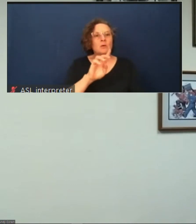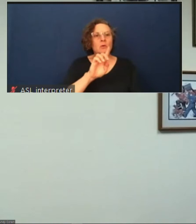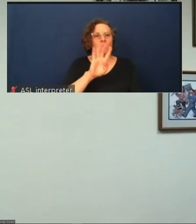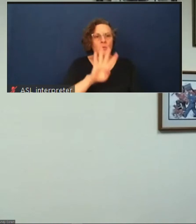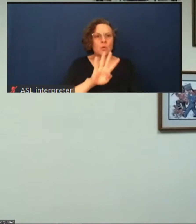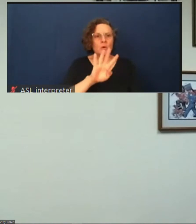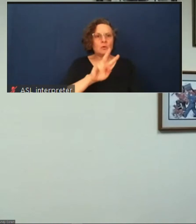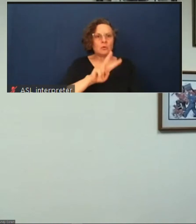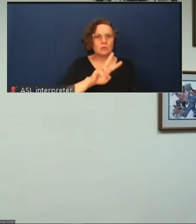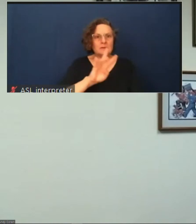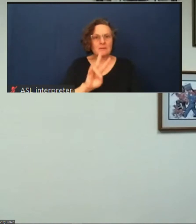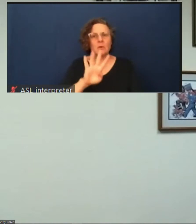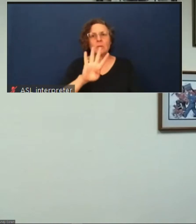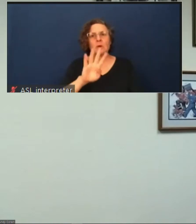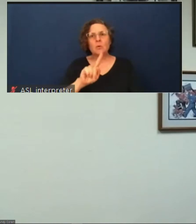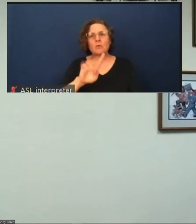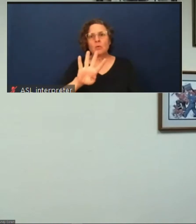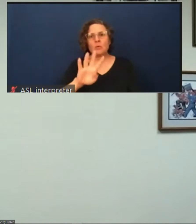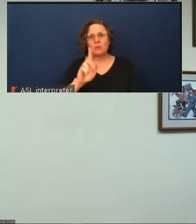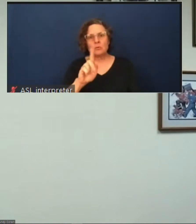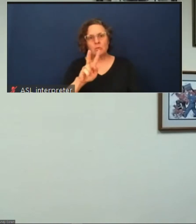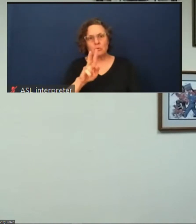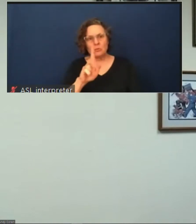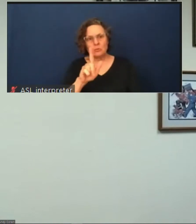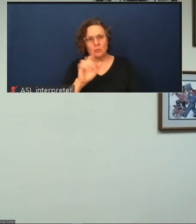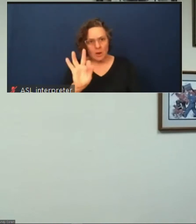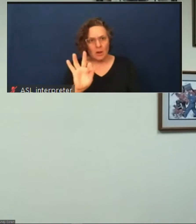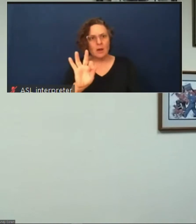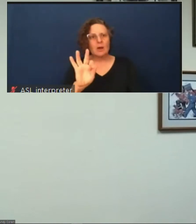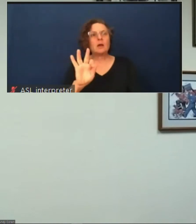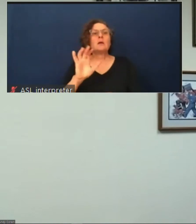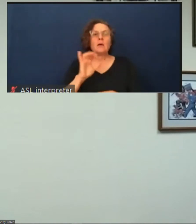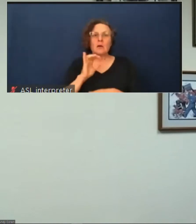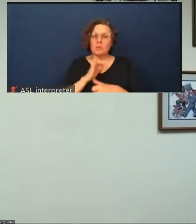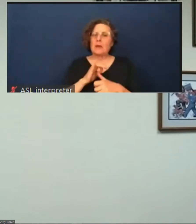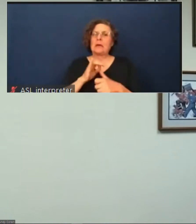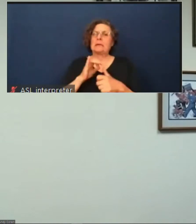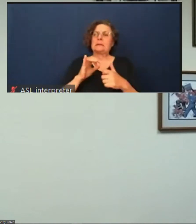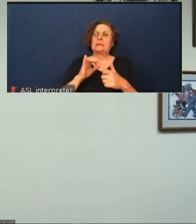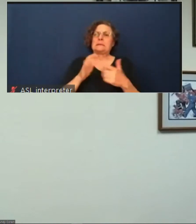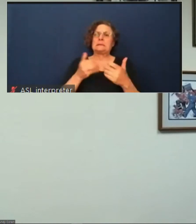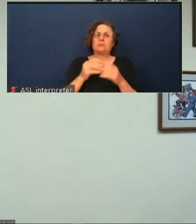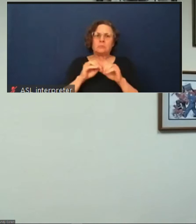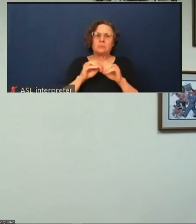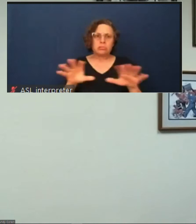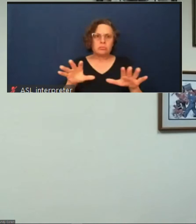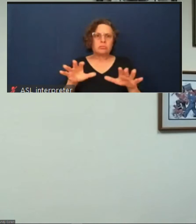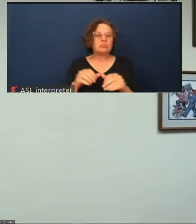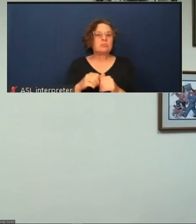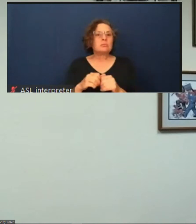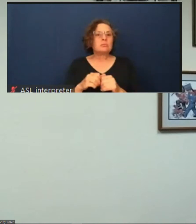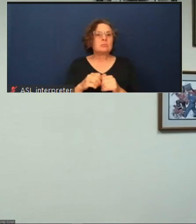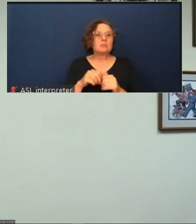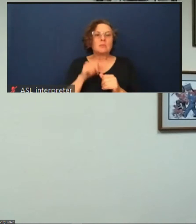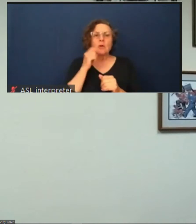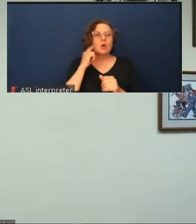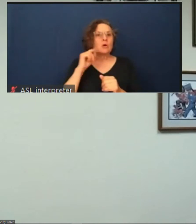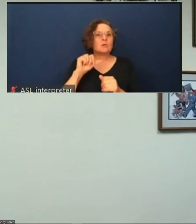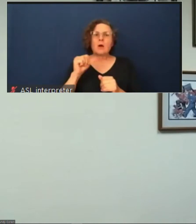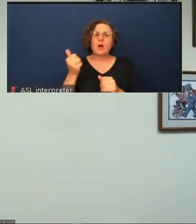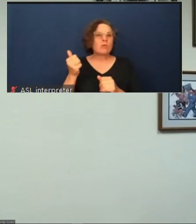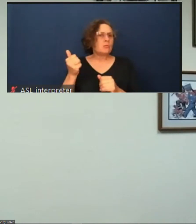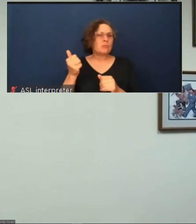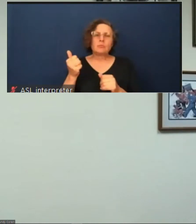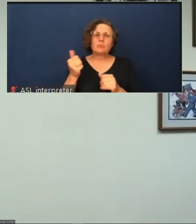B1427 and B1429, that have a little bit of increased transmissibility. And I have not heard of any other reports